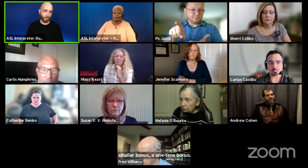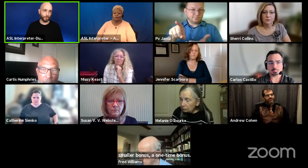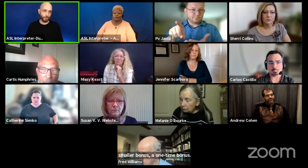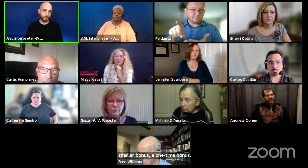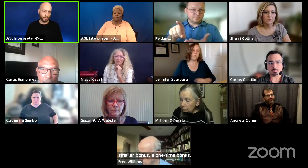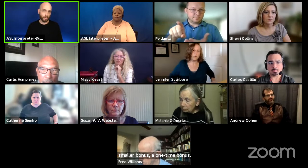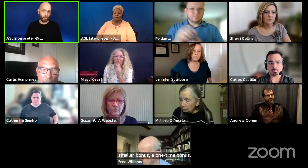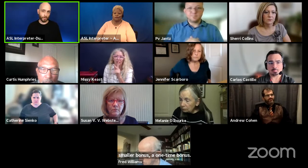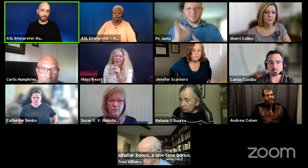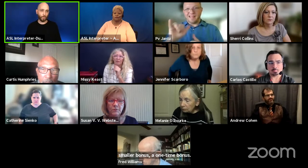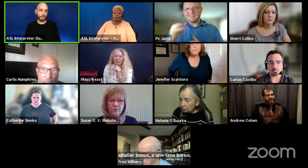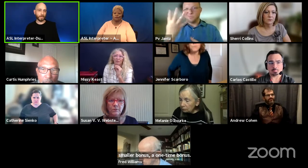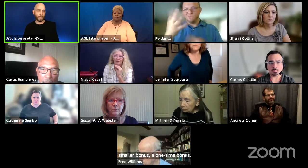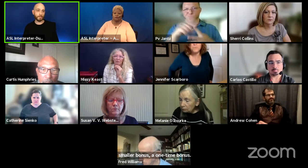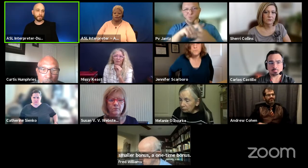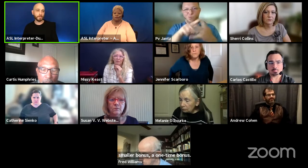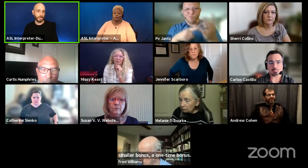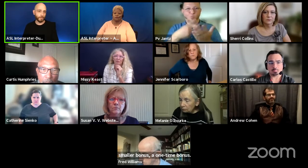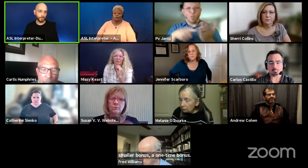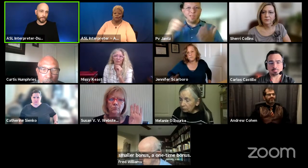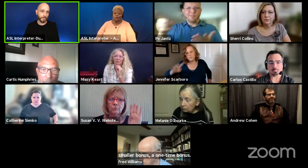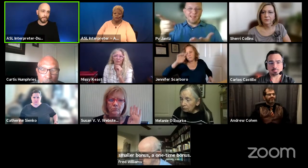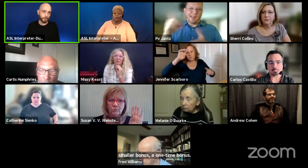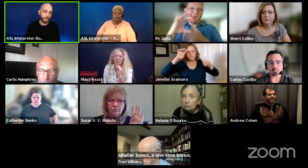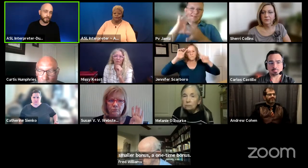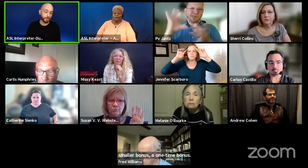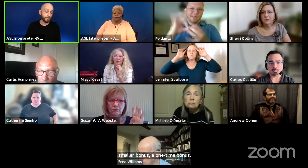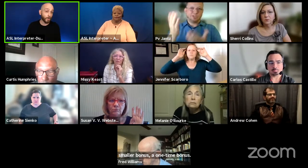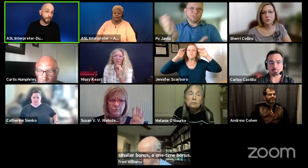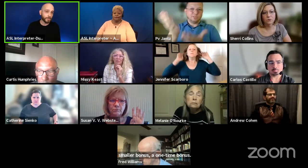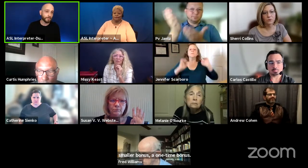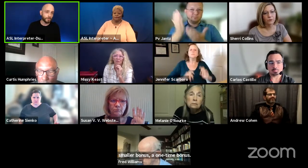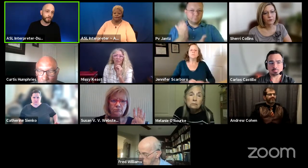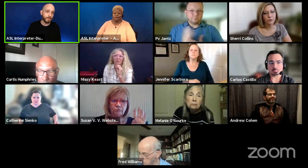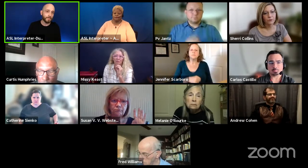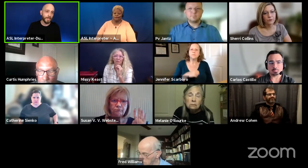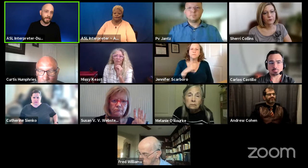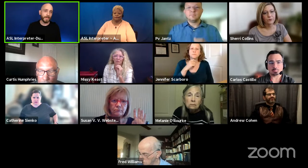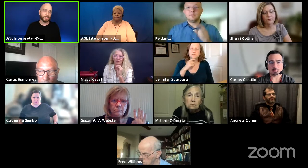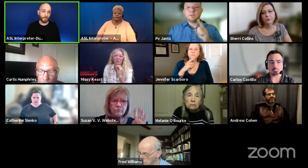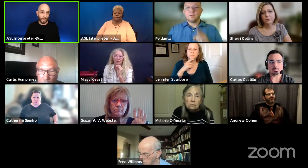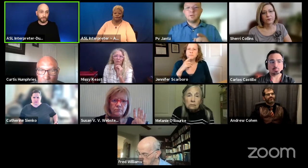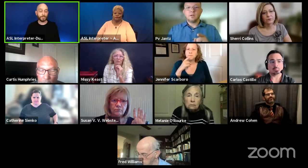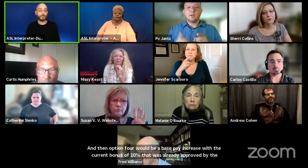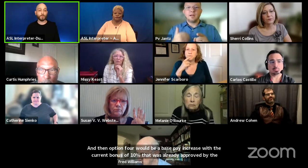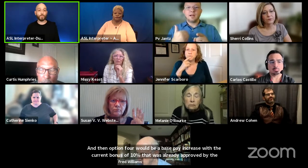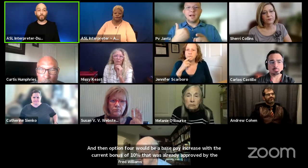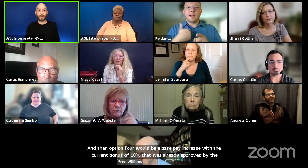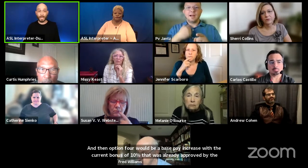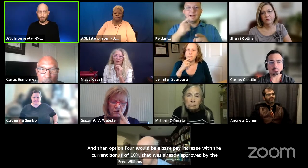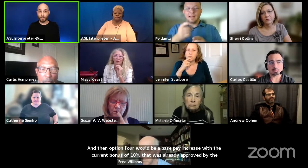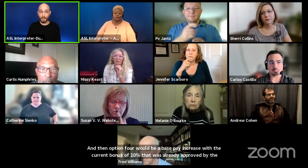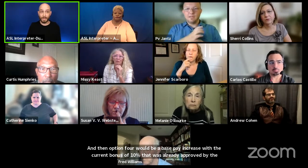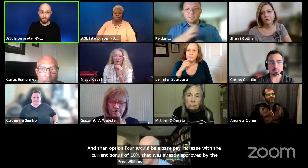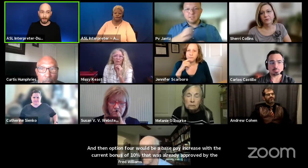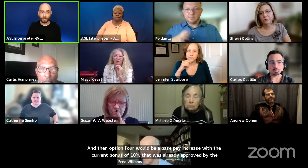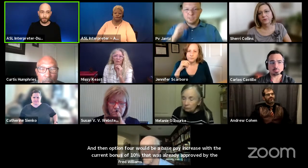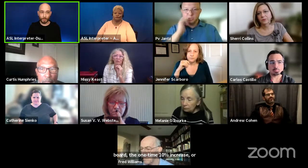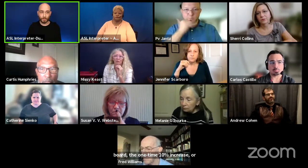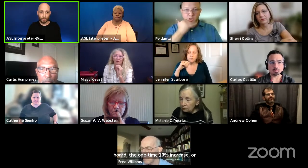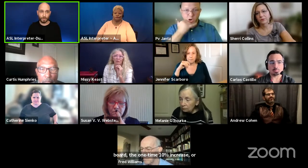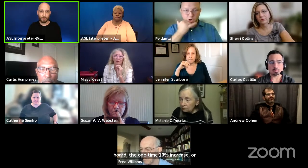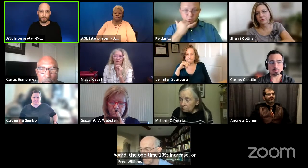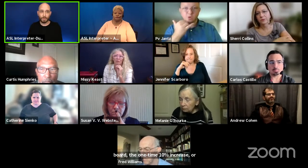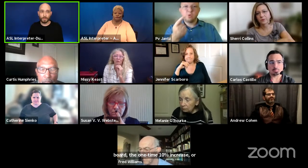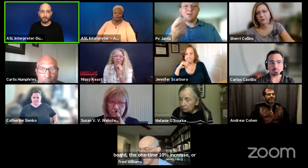was already approved by the board, the one-time 10% increase or bonus, excuse me. And so that's what ADOA came back